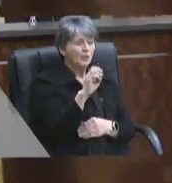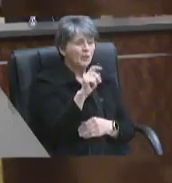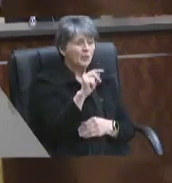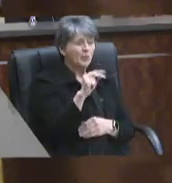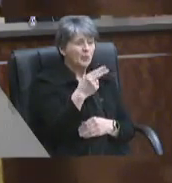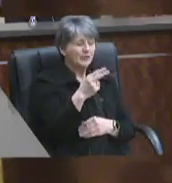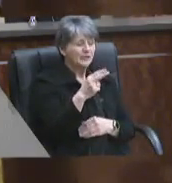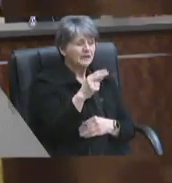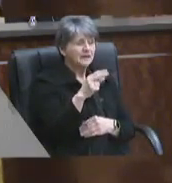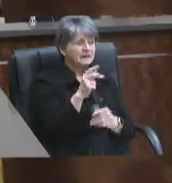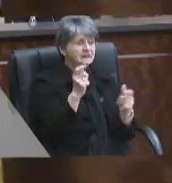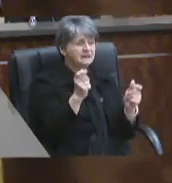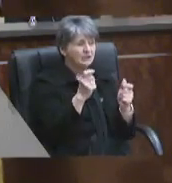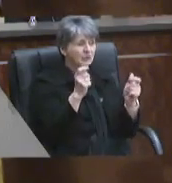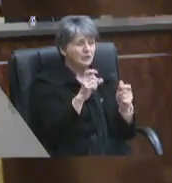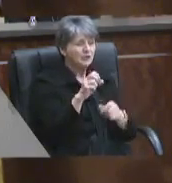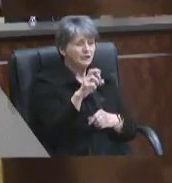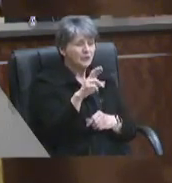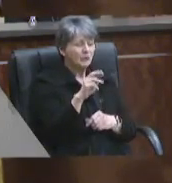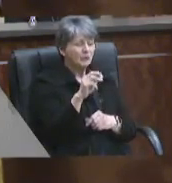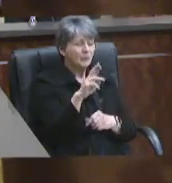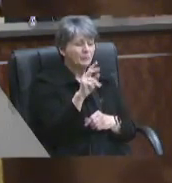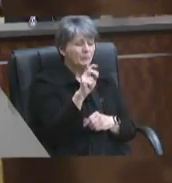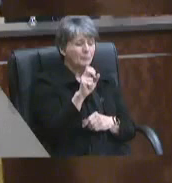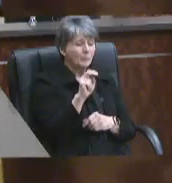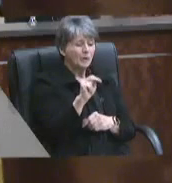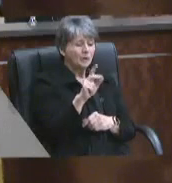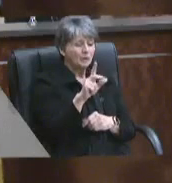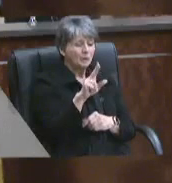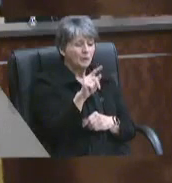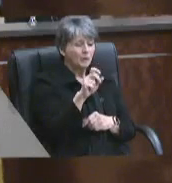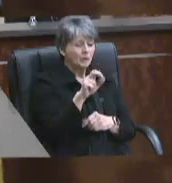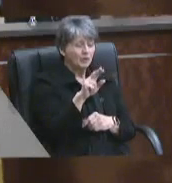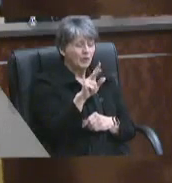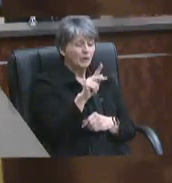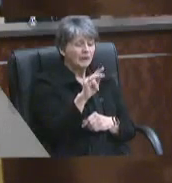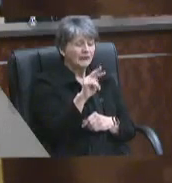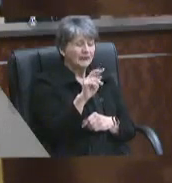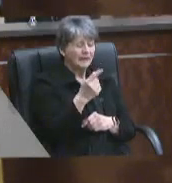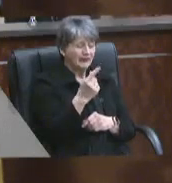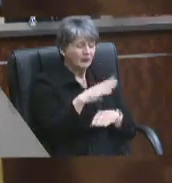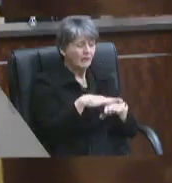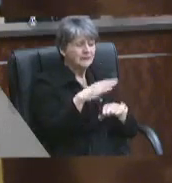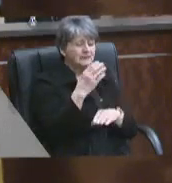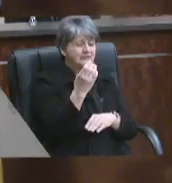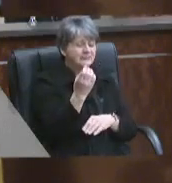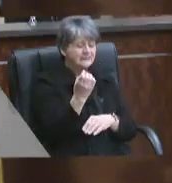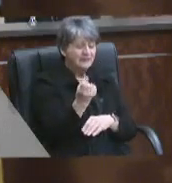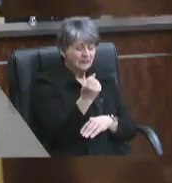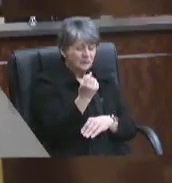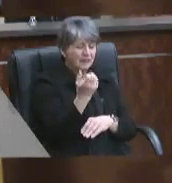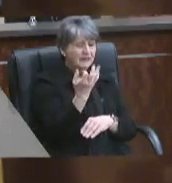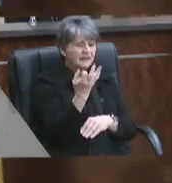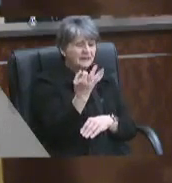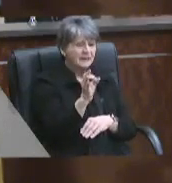for Dr. Martin Luther King. On Saturday the